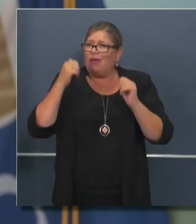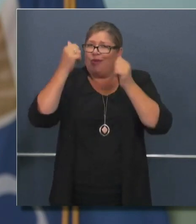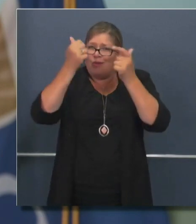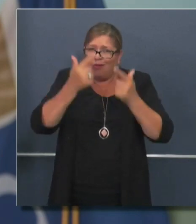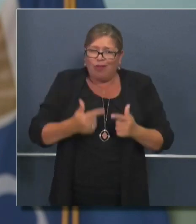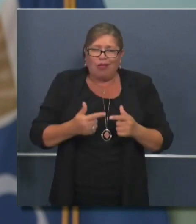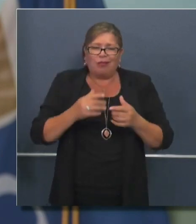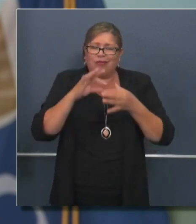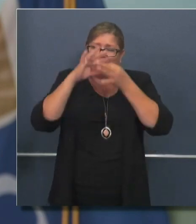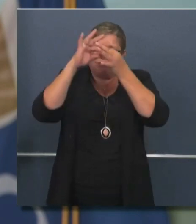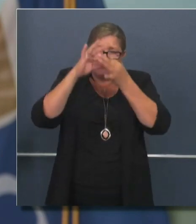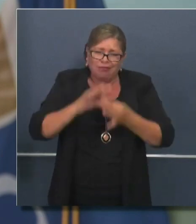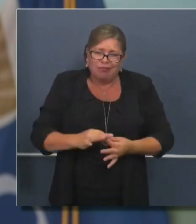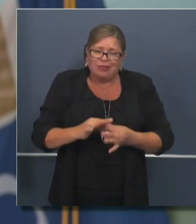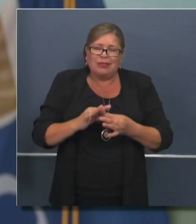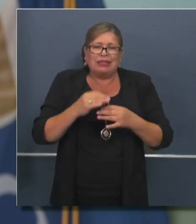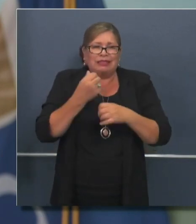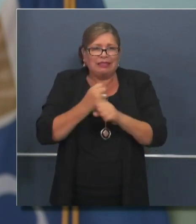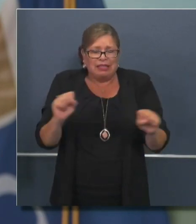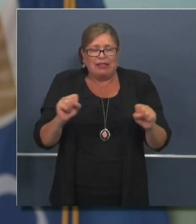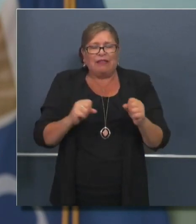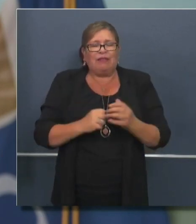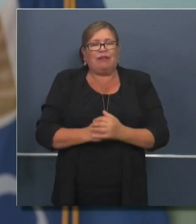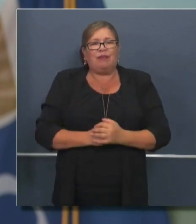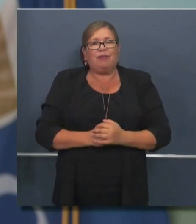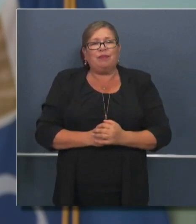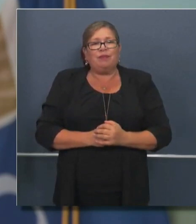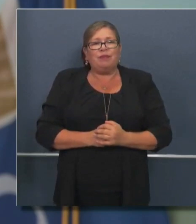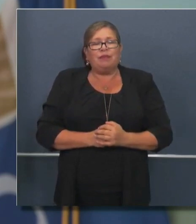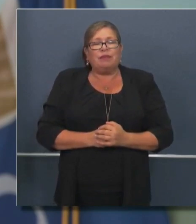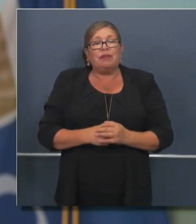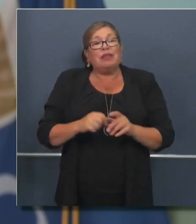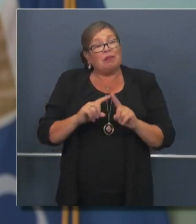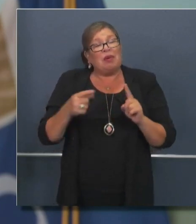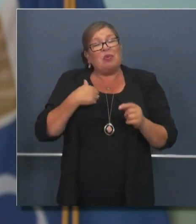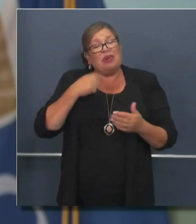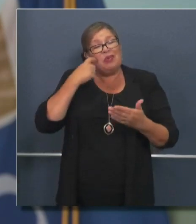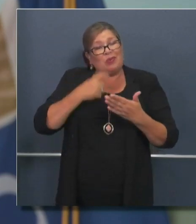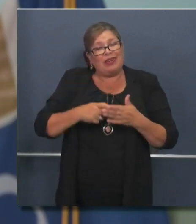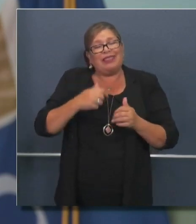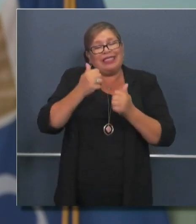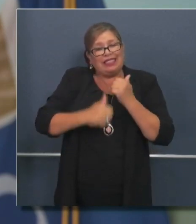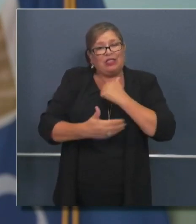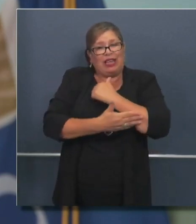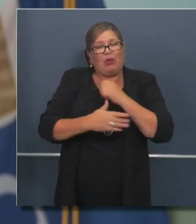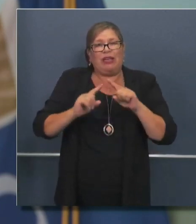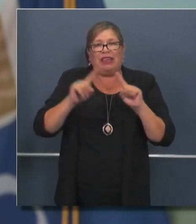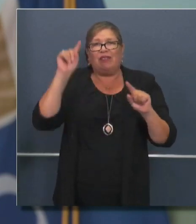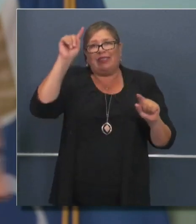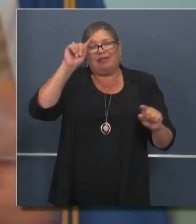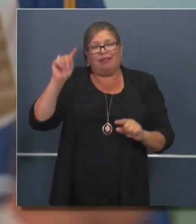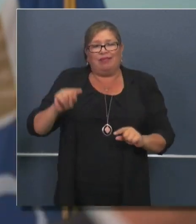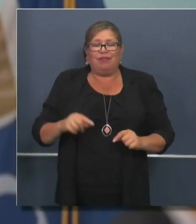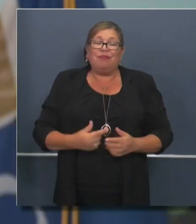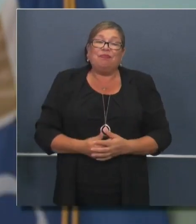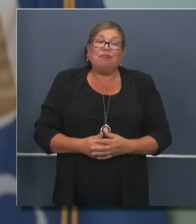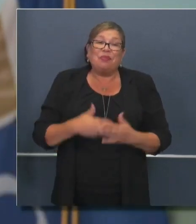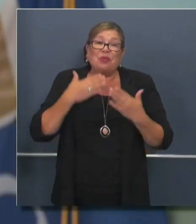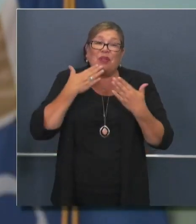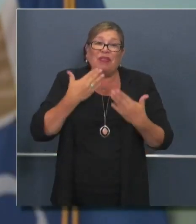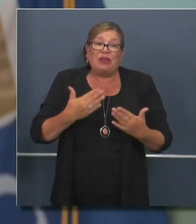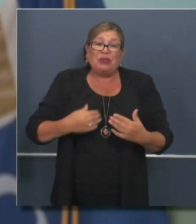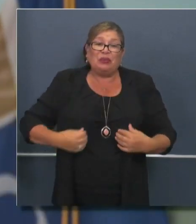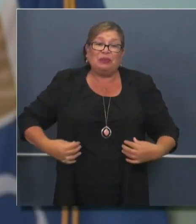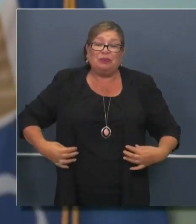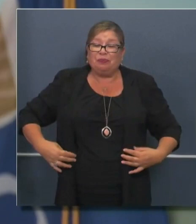while recognizing those unique characteristics of each of our counties and communities. Thank you.